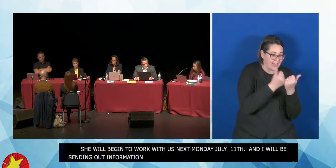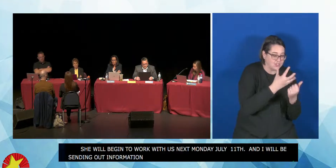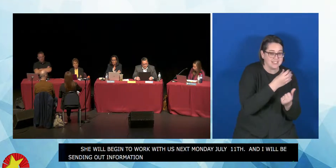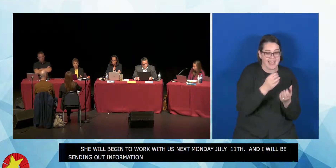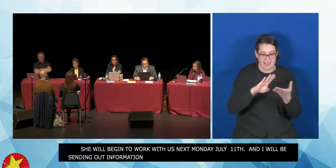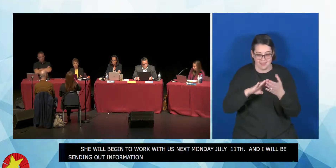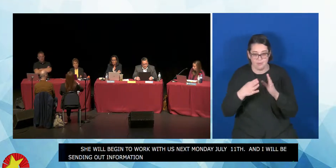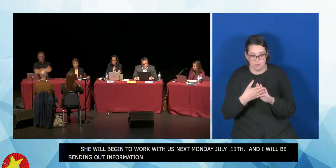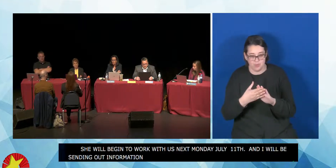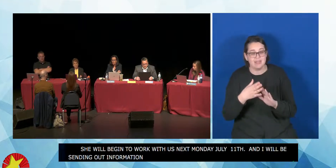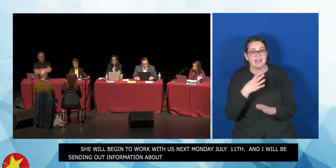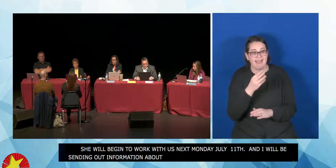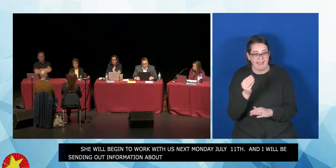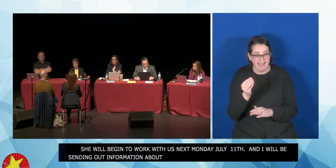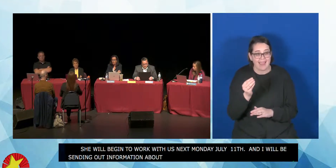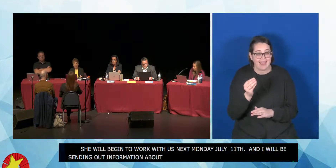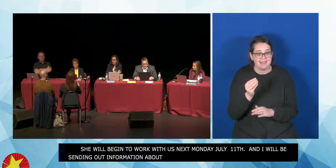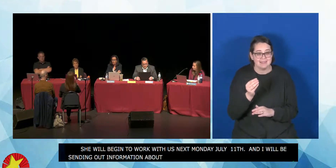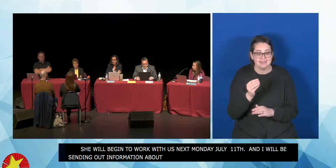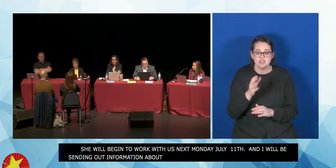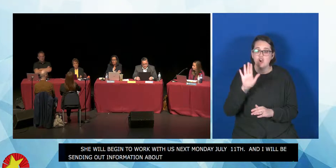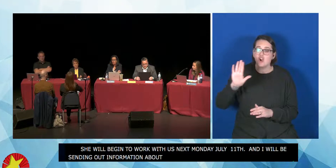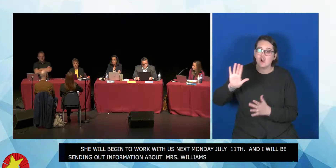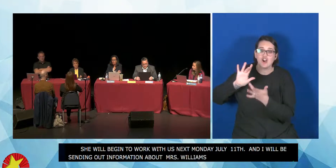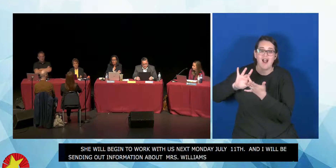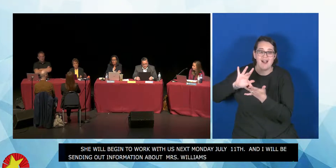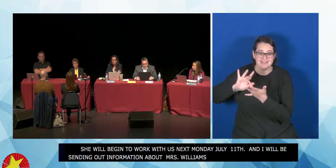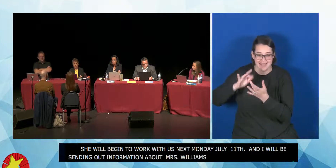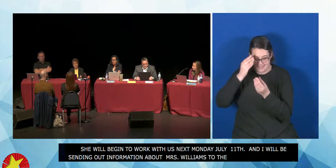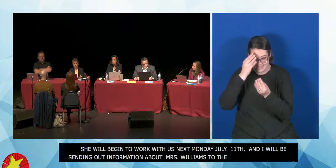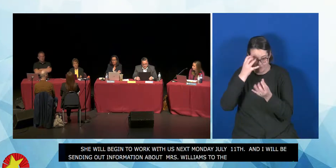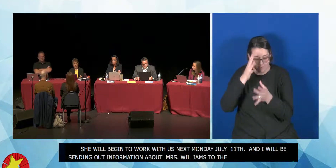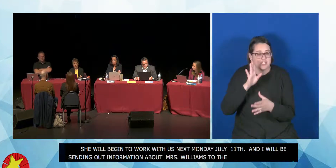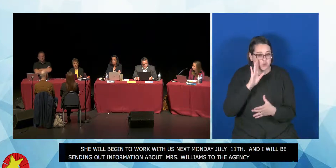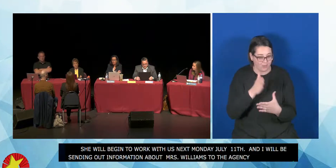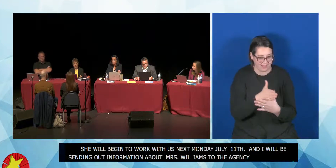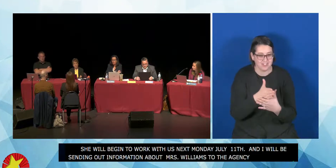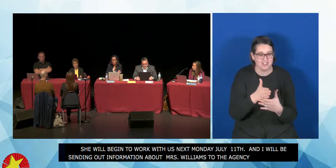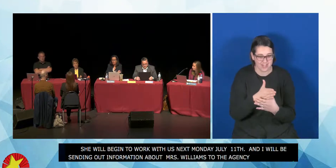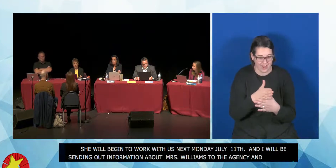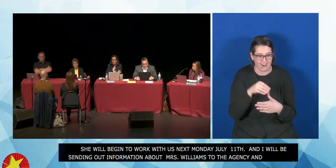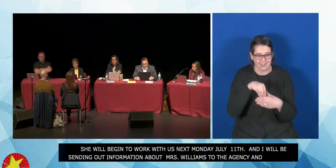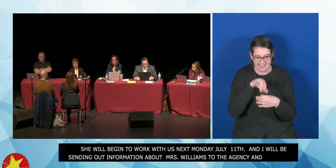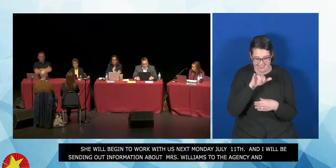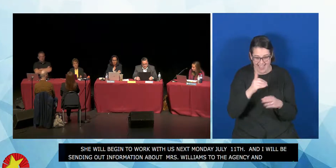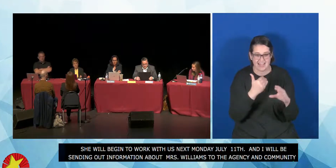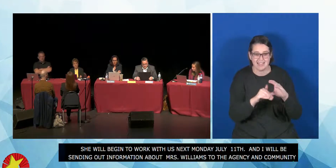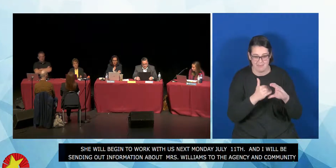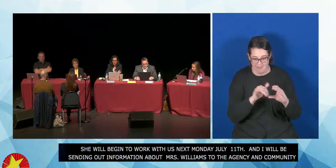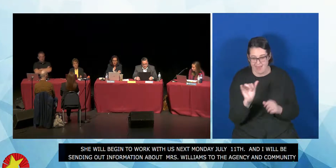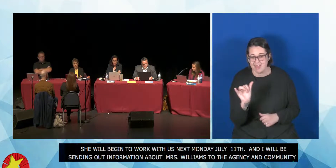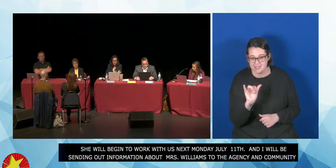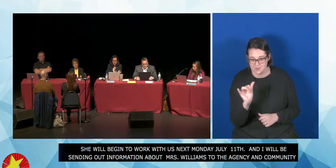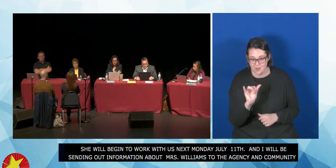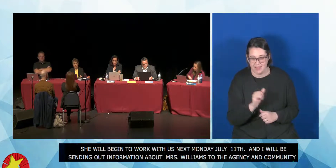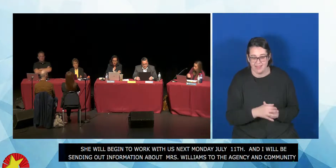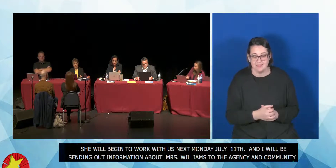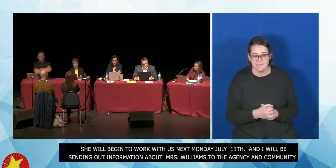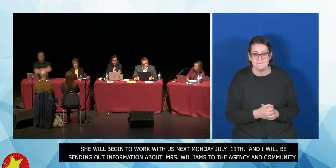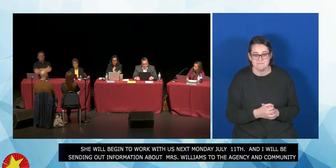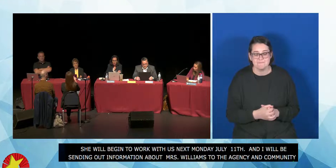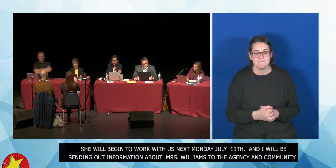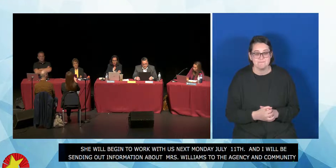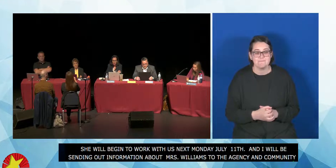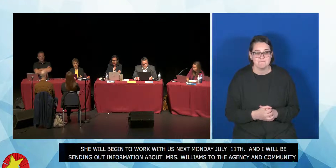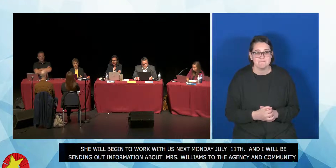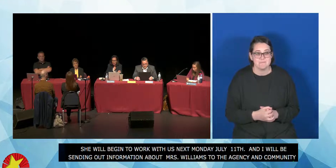as contact information and how to reach out to her if questions